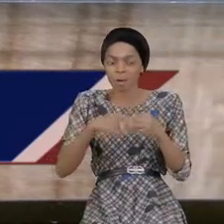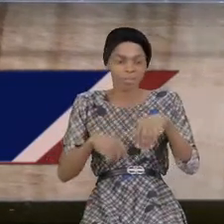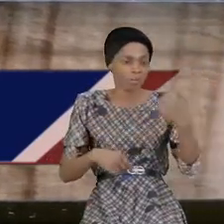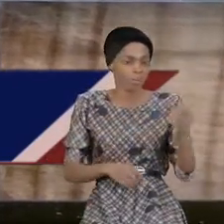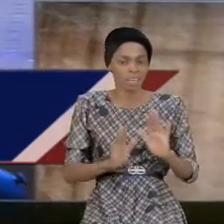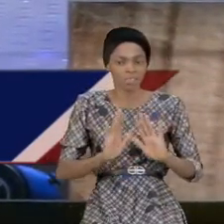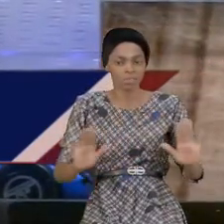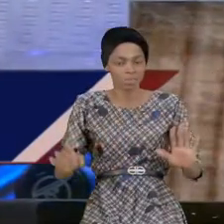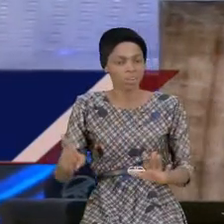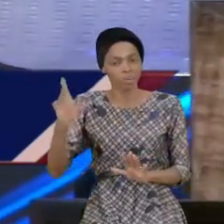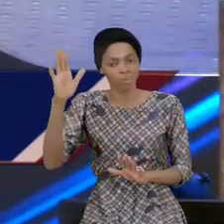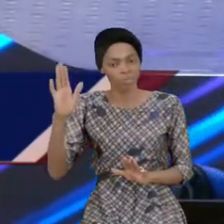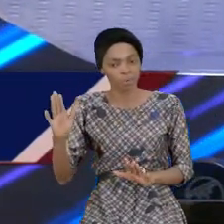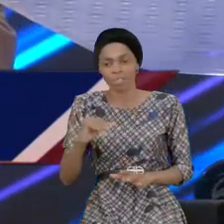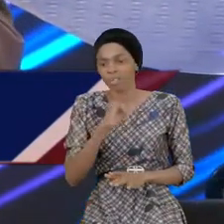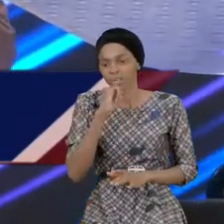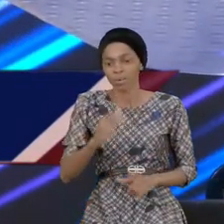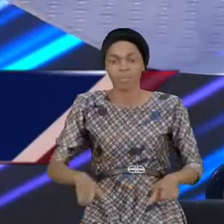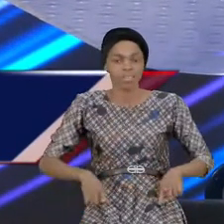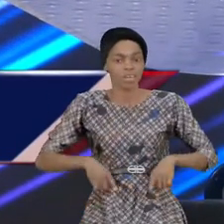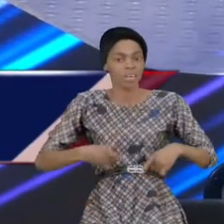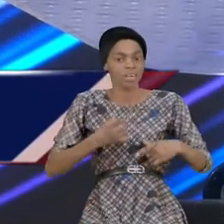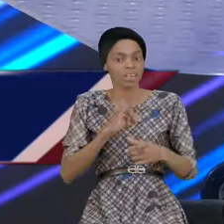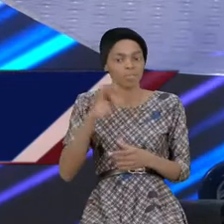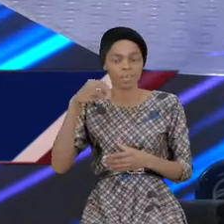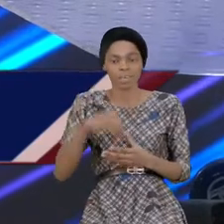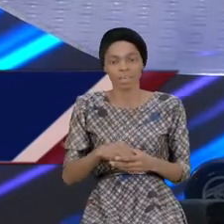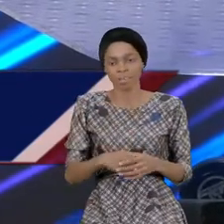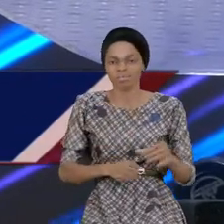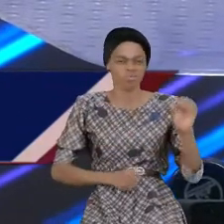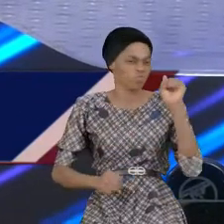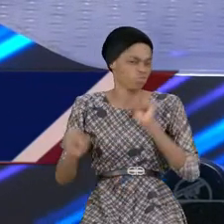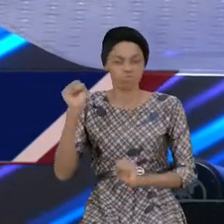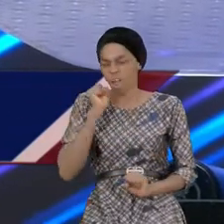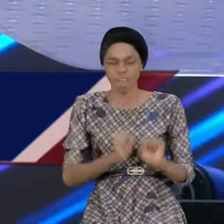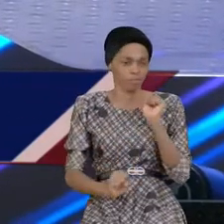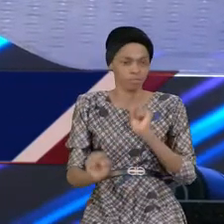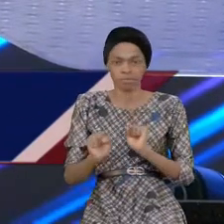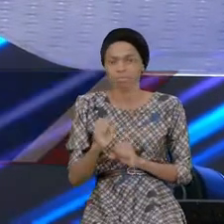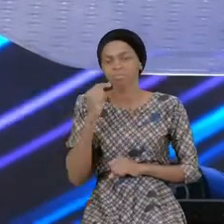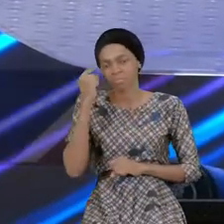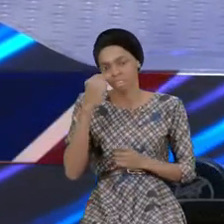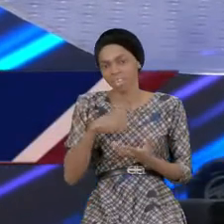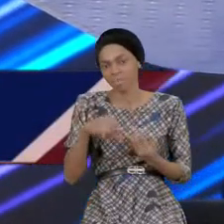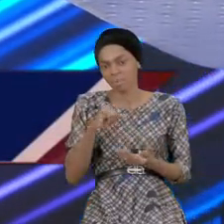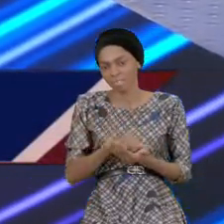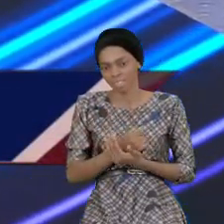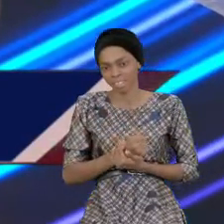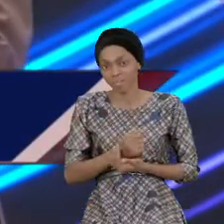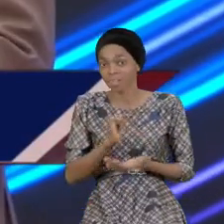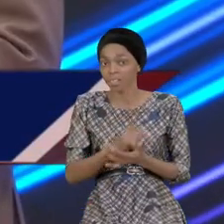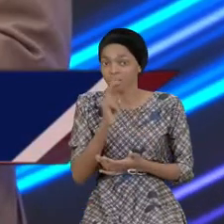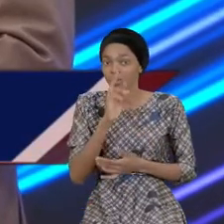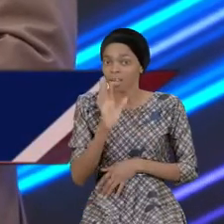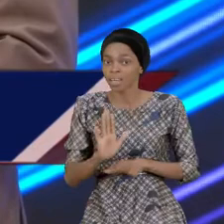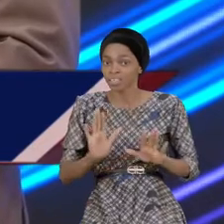not living in strife. Can you think about that? That you are a child